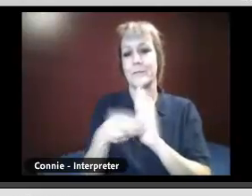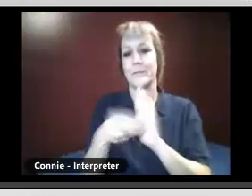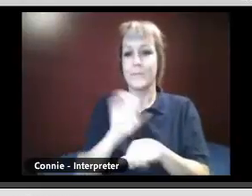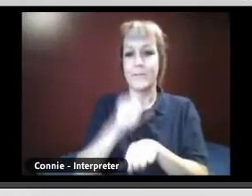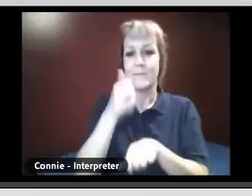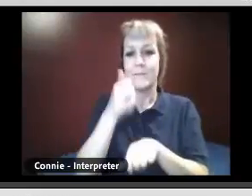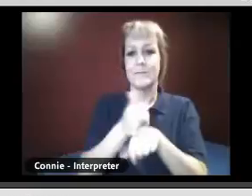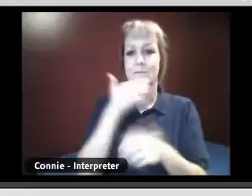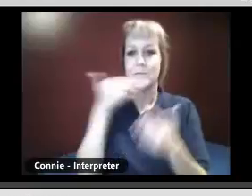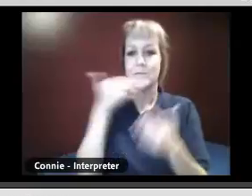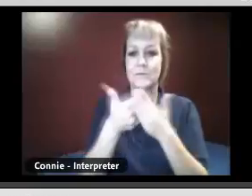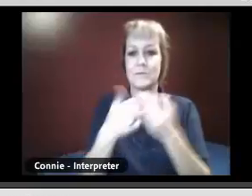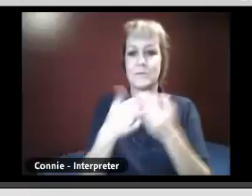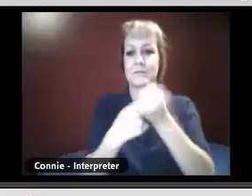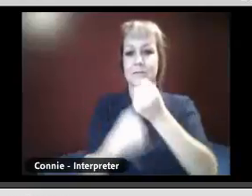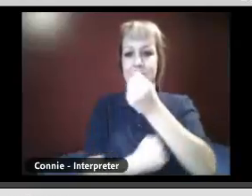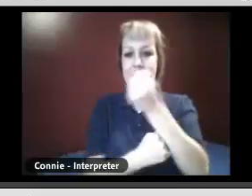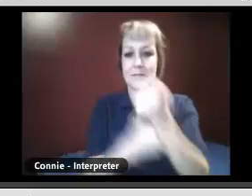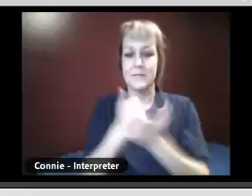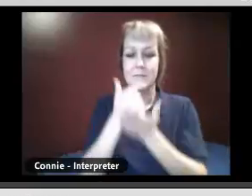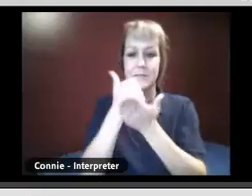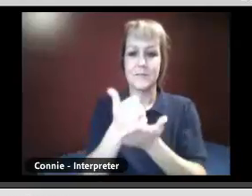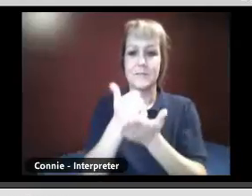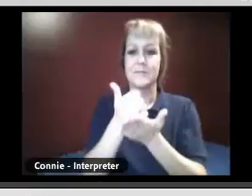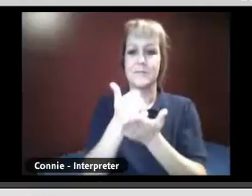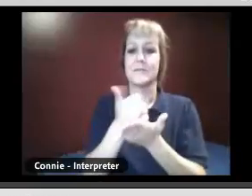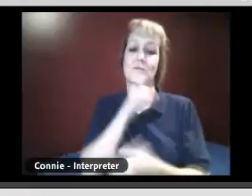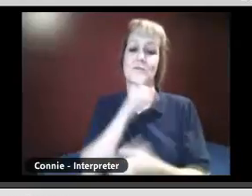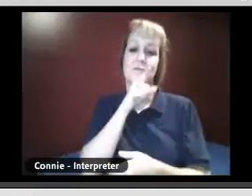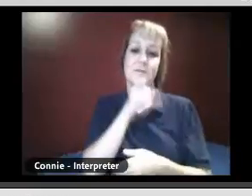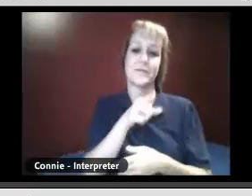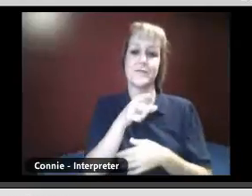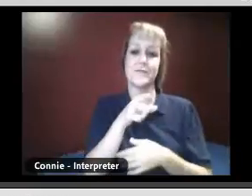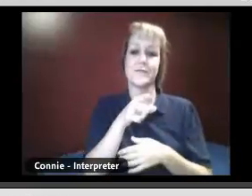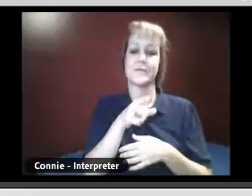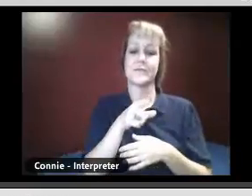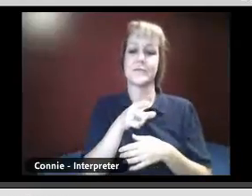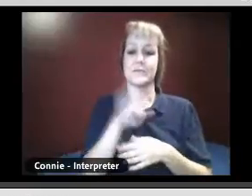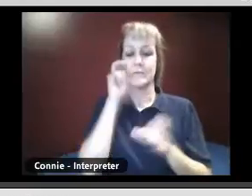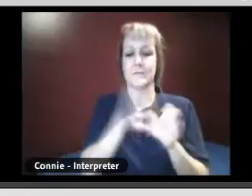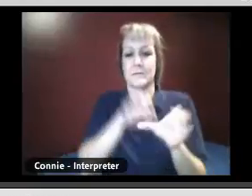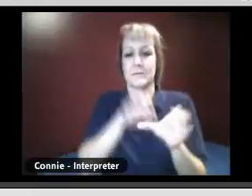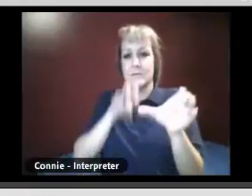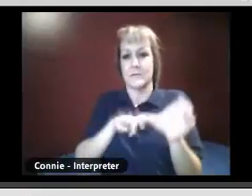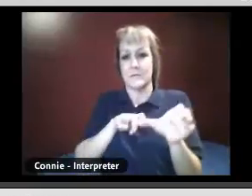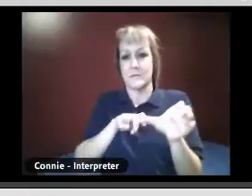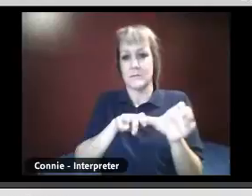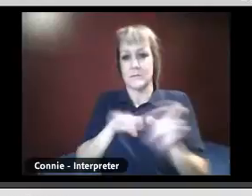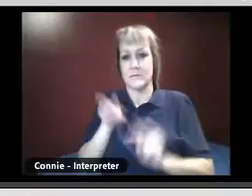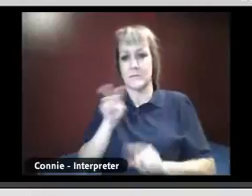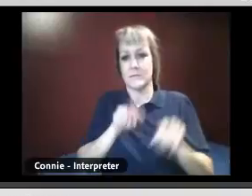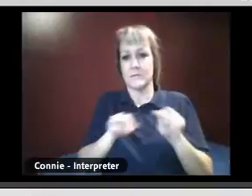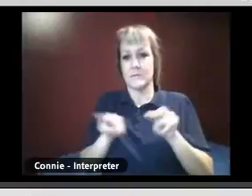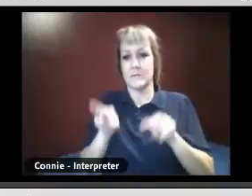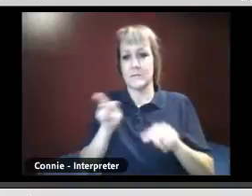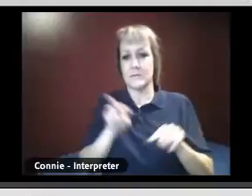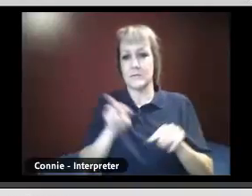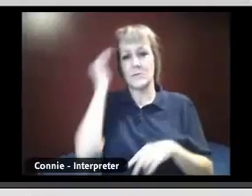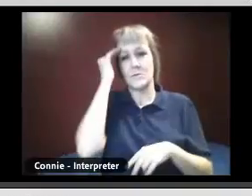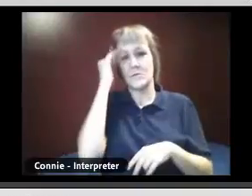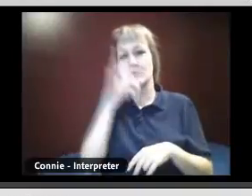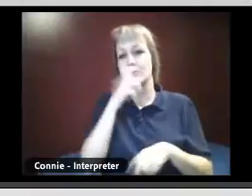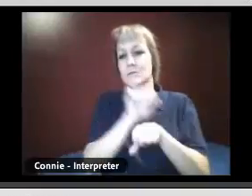foundation, that helps you, really step back and get to know your people, what